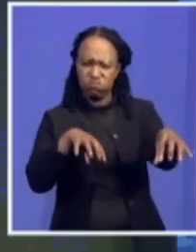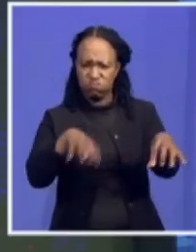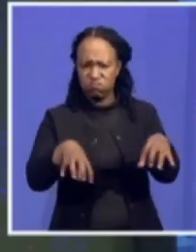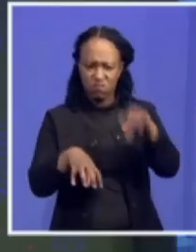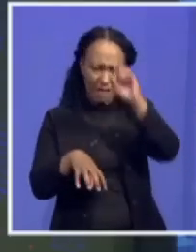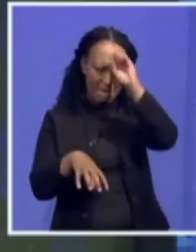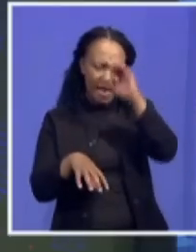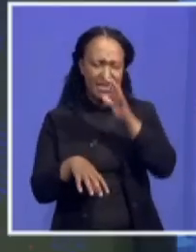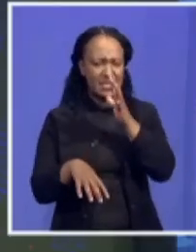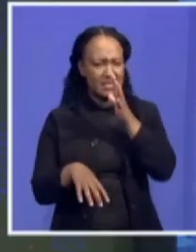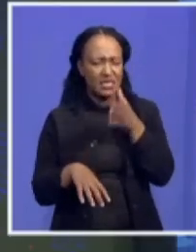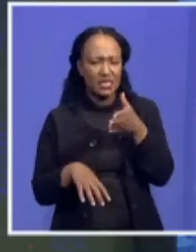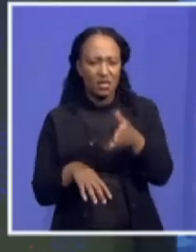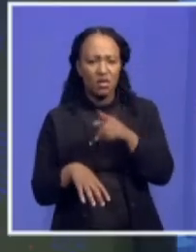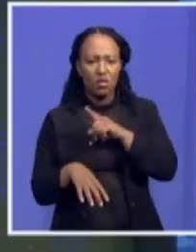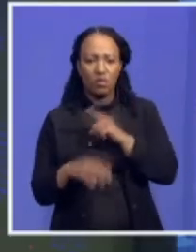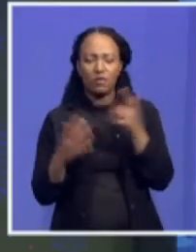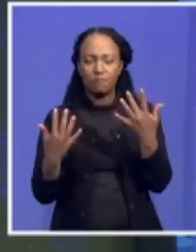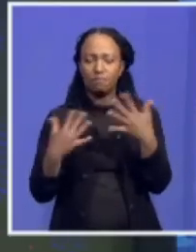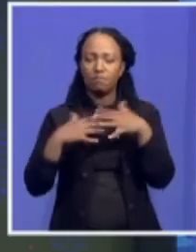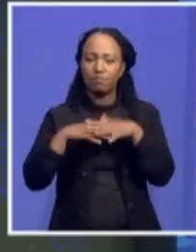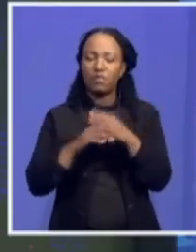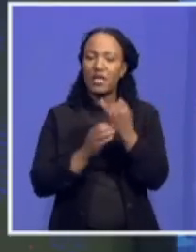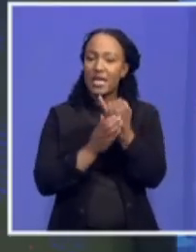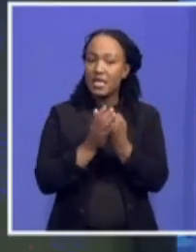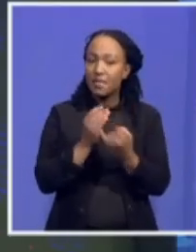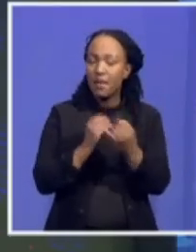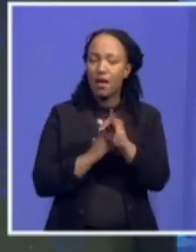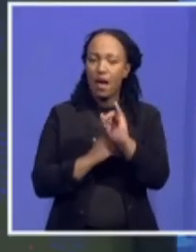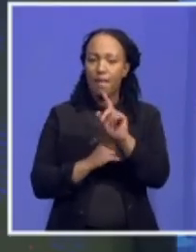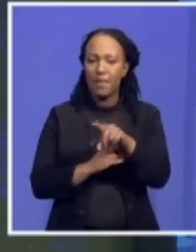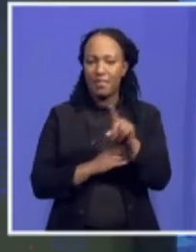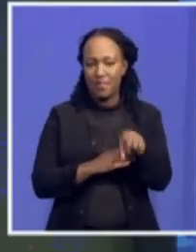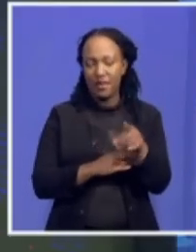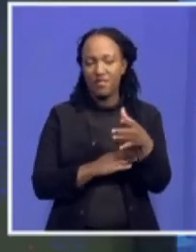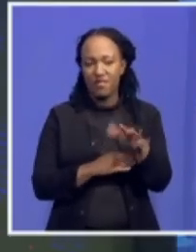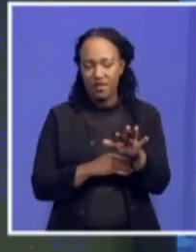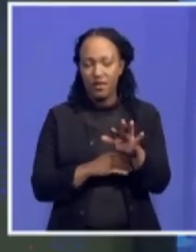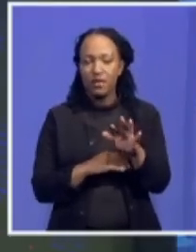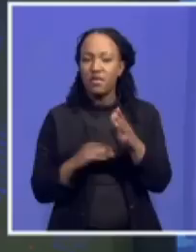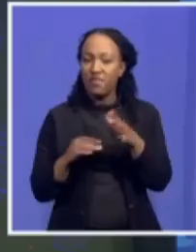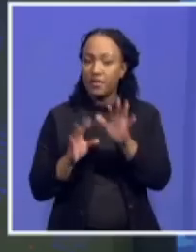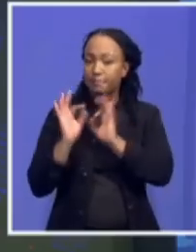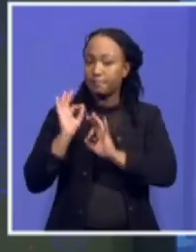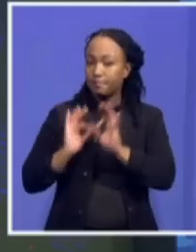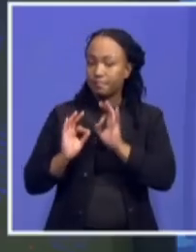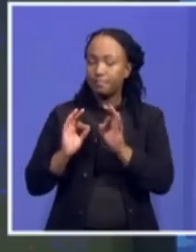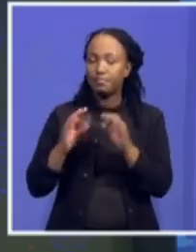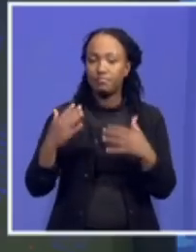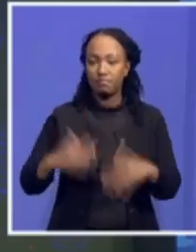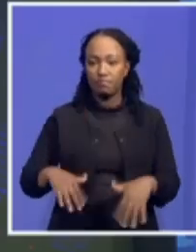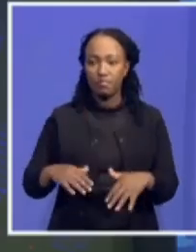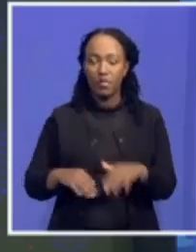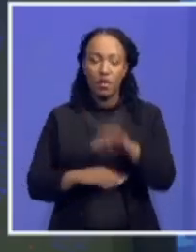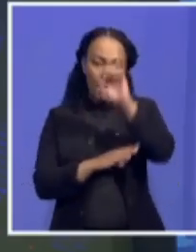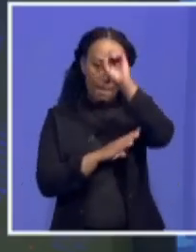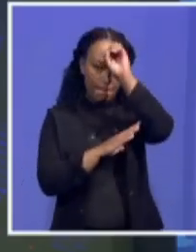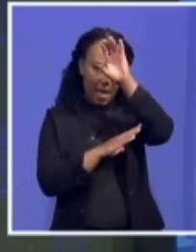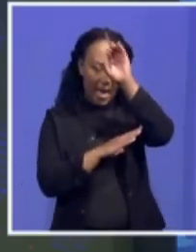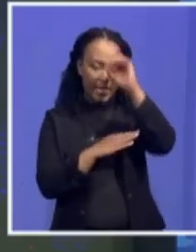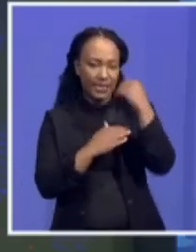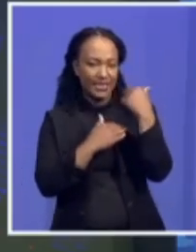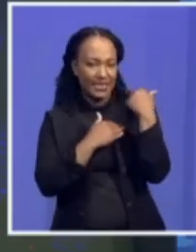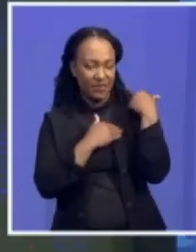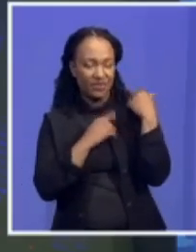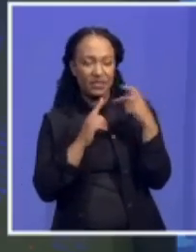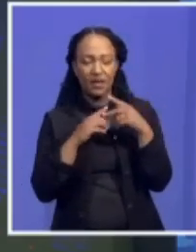the integrated independent power producers program. He spoke about the importance of mine safety and the health of